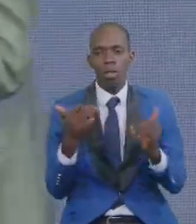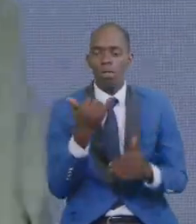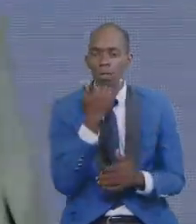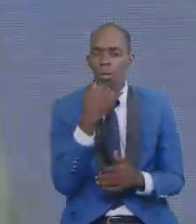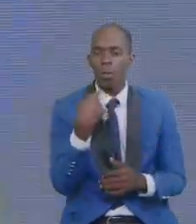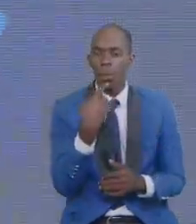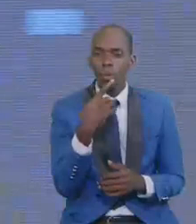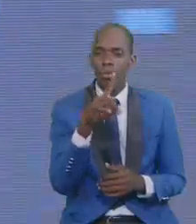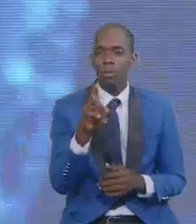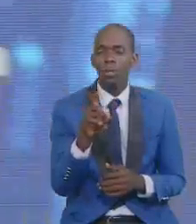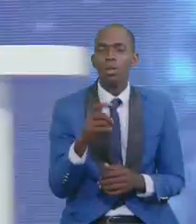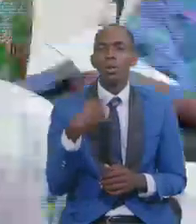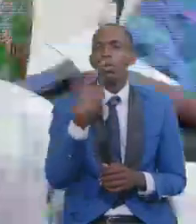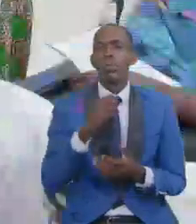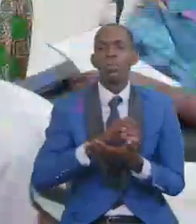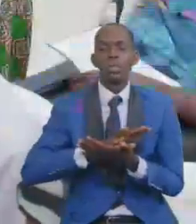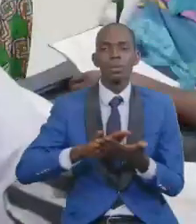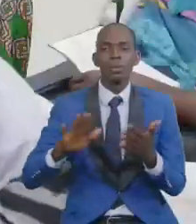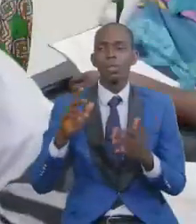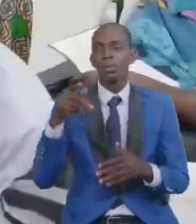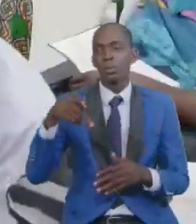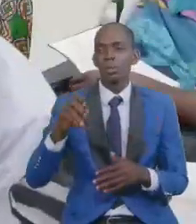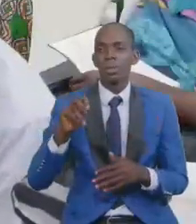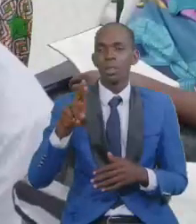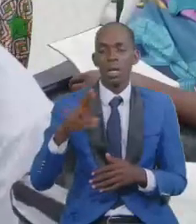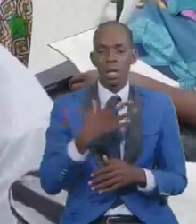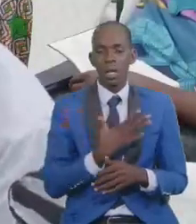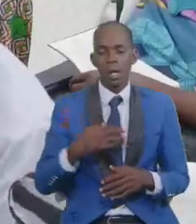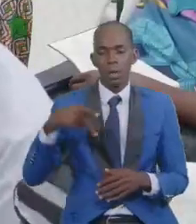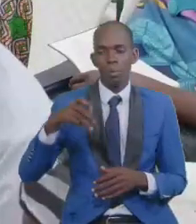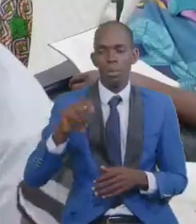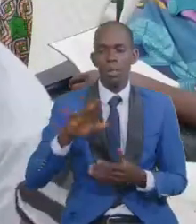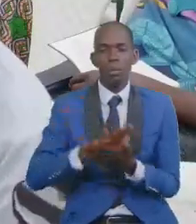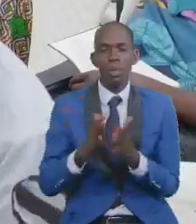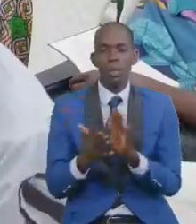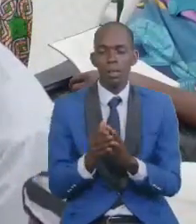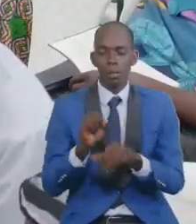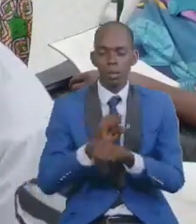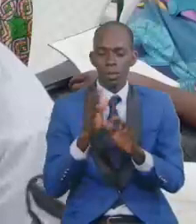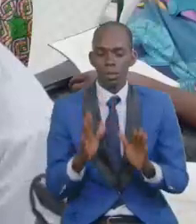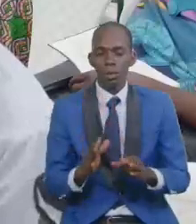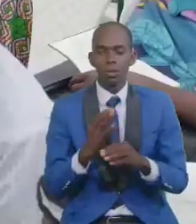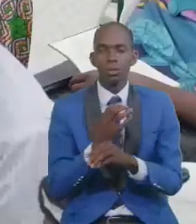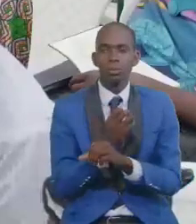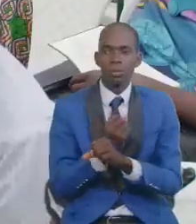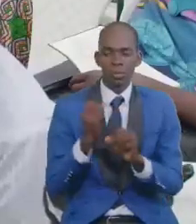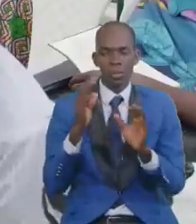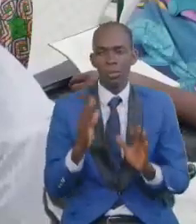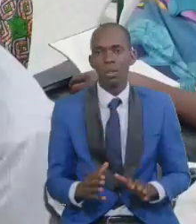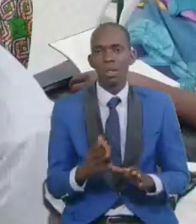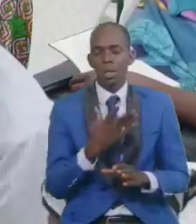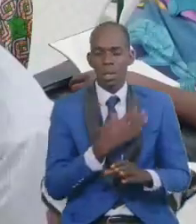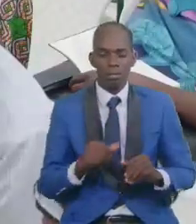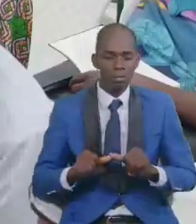Who sanctified Peter and he became a stone savers and became a rock steady and stable